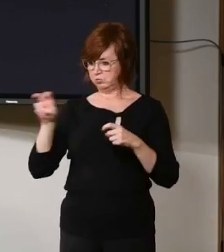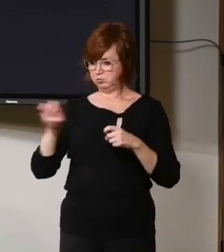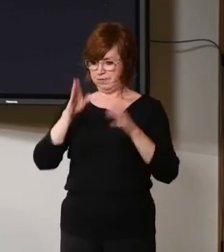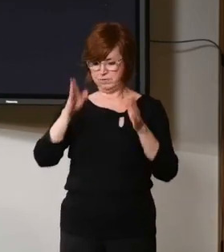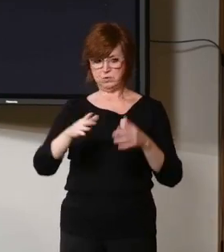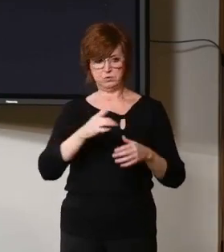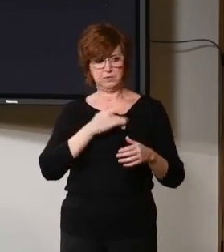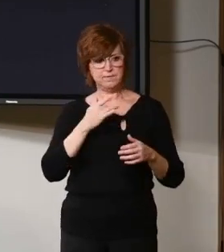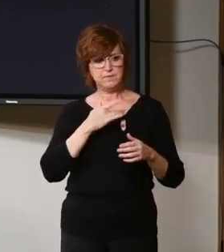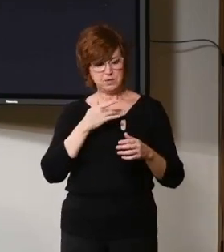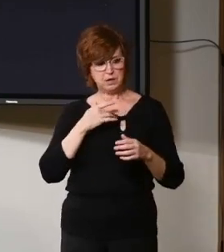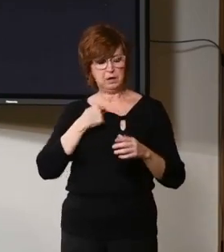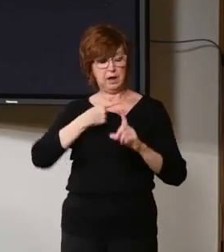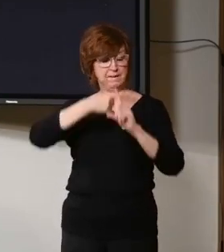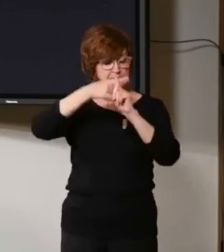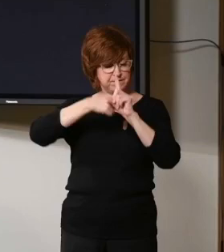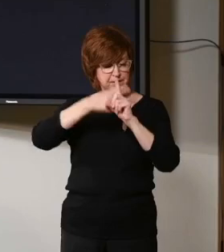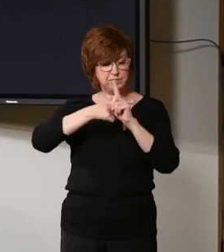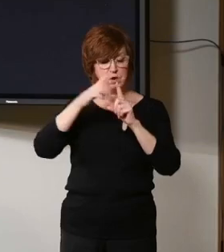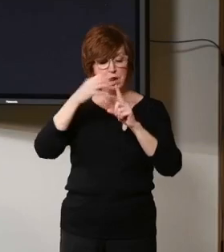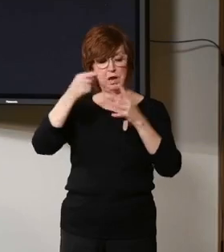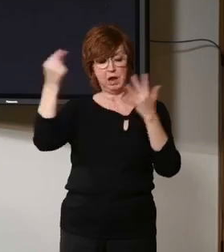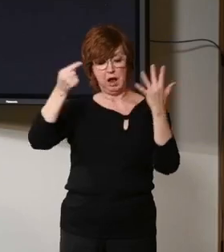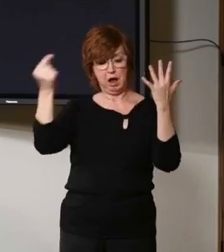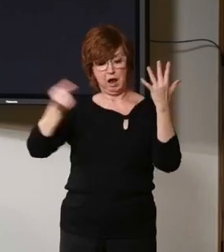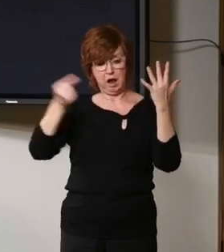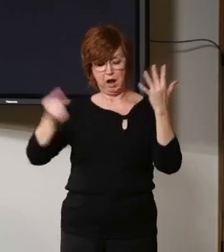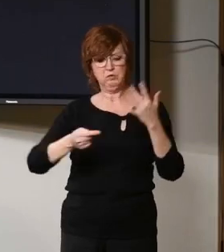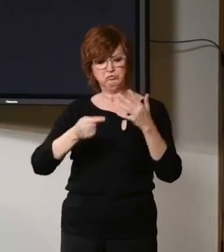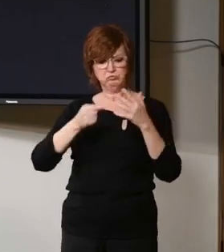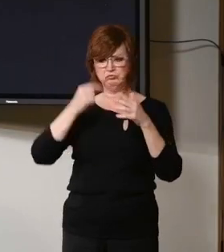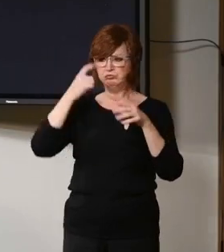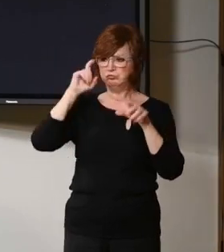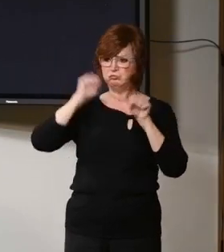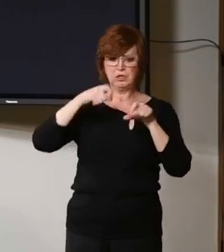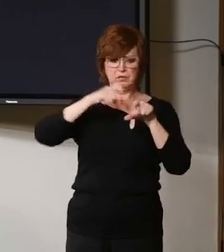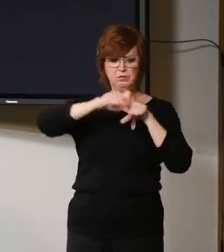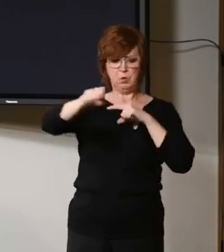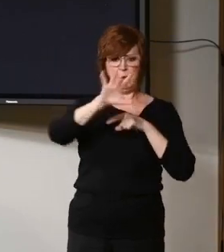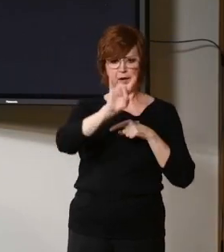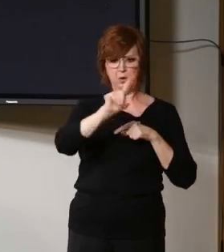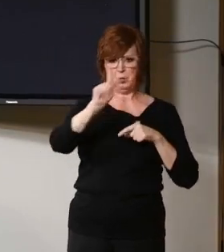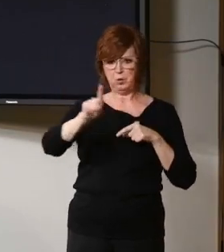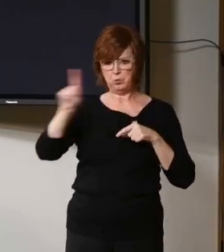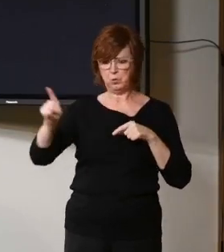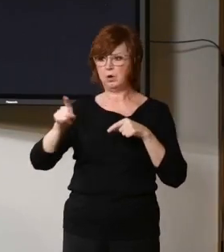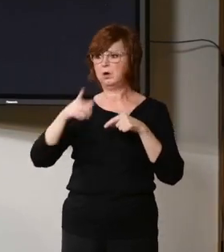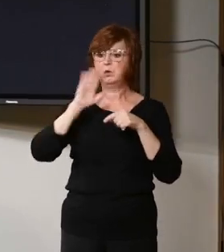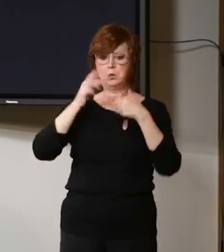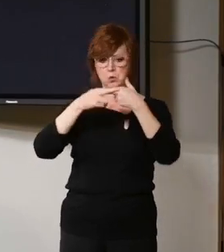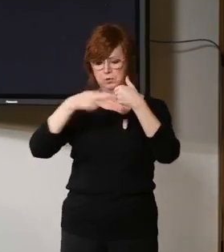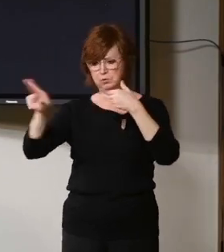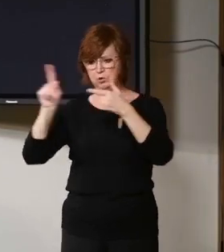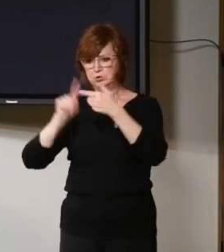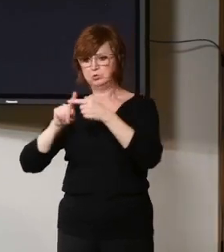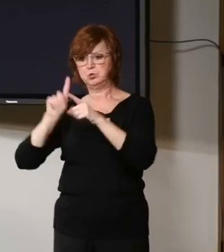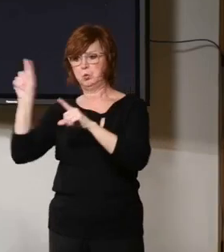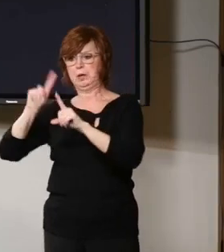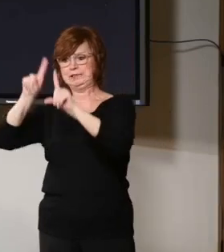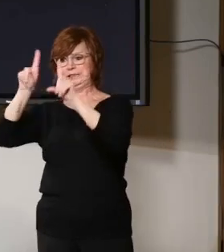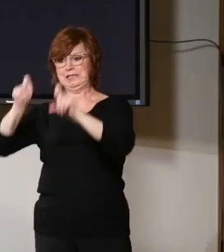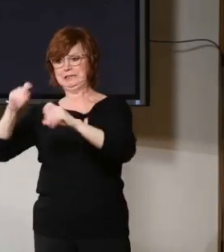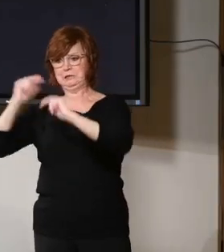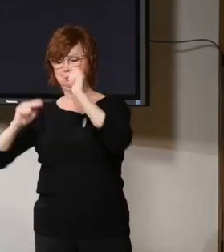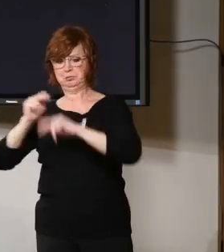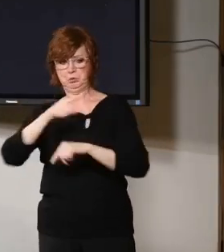assessed and directed to an assessment center or a testing center for testing. Second, so that's the category in